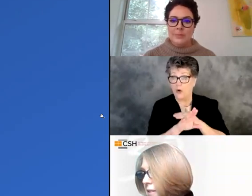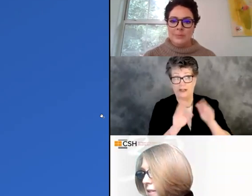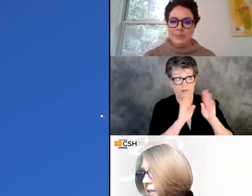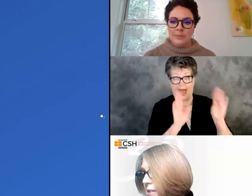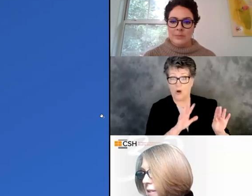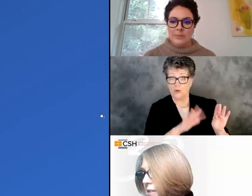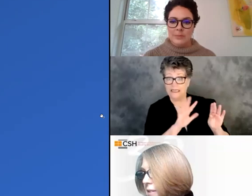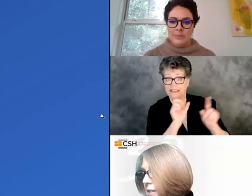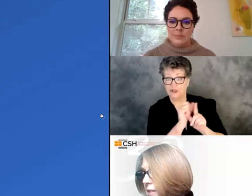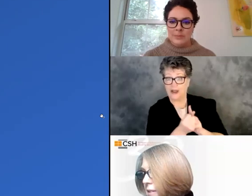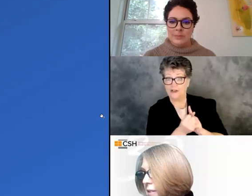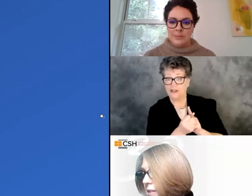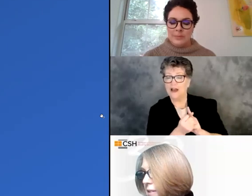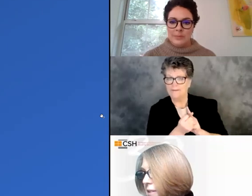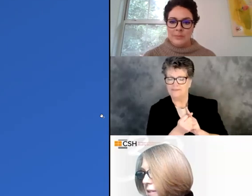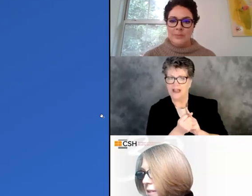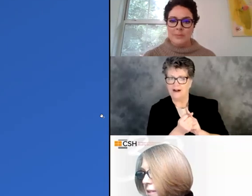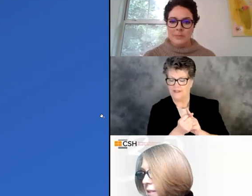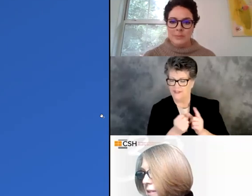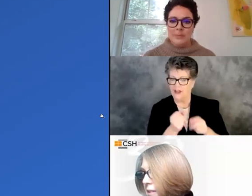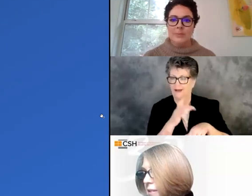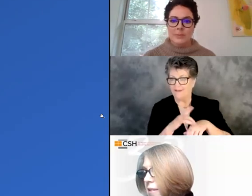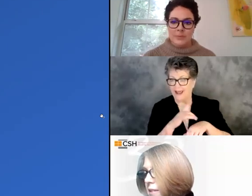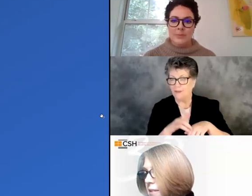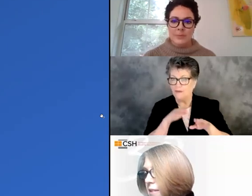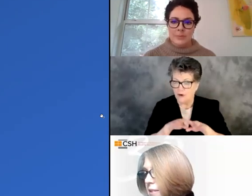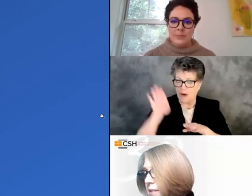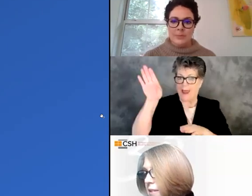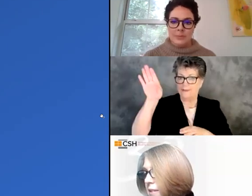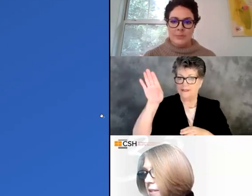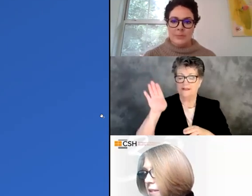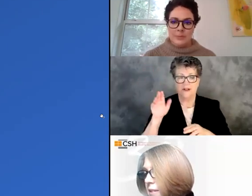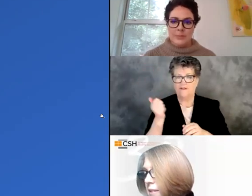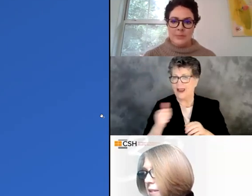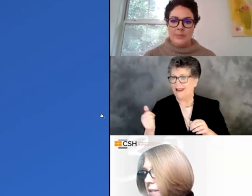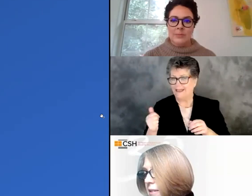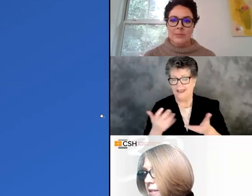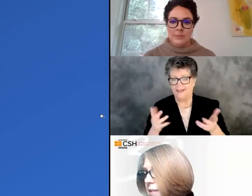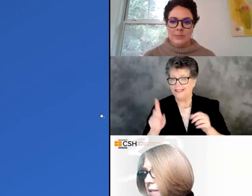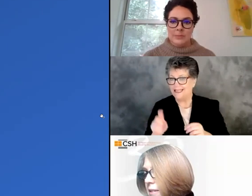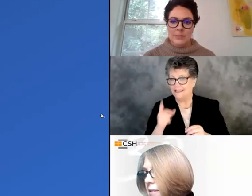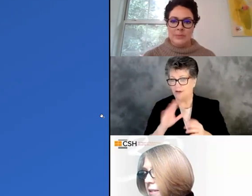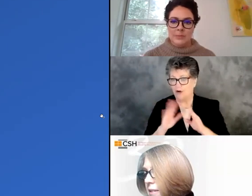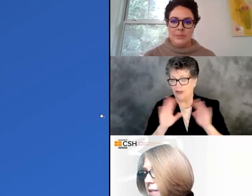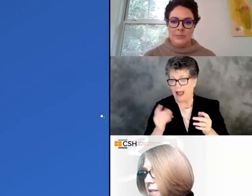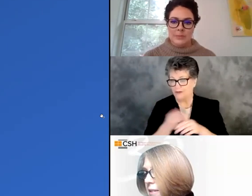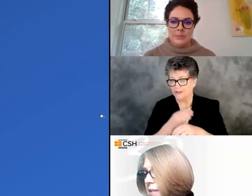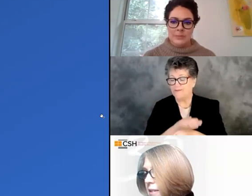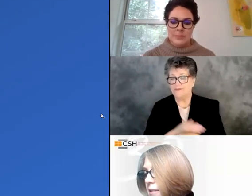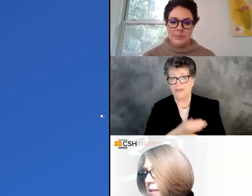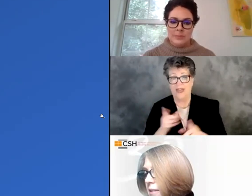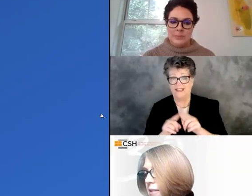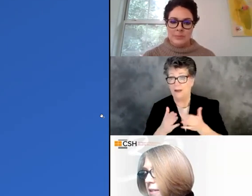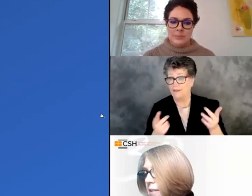housing situations, that there's money available for ramps, for anything like that that's necessary. I know the same thing happens